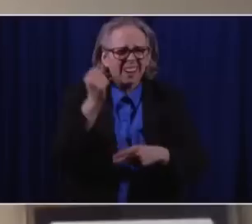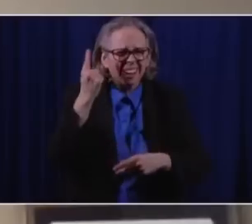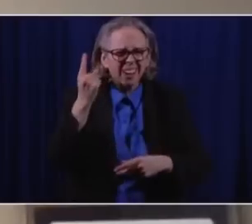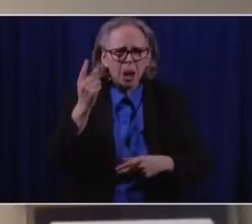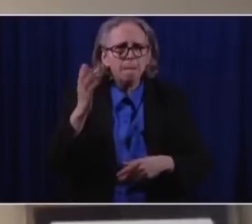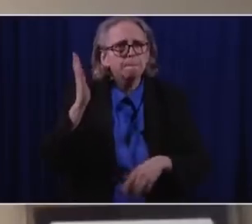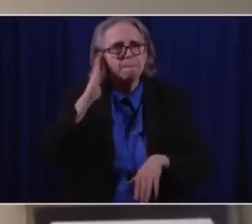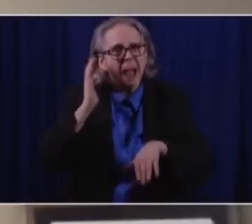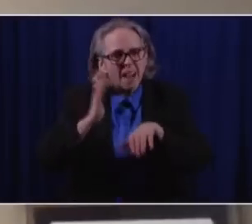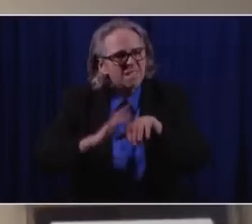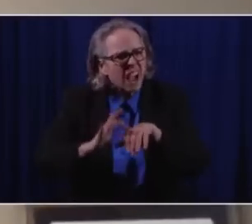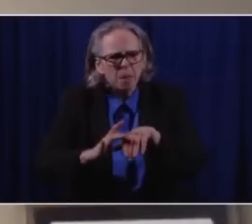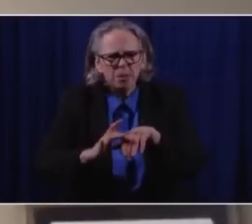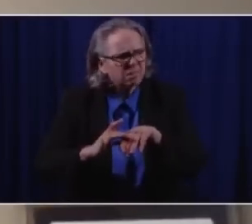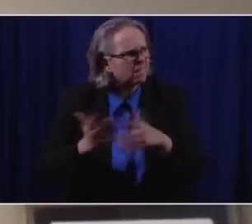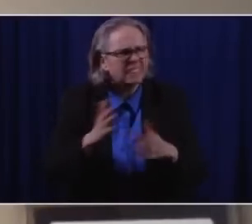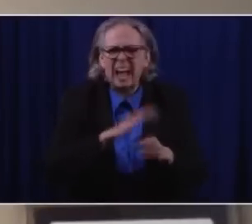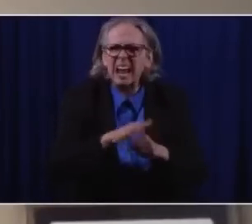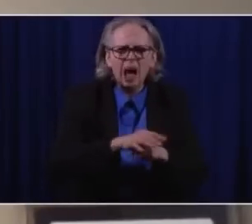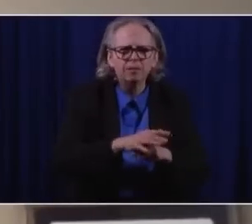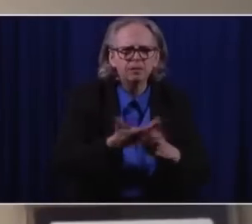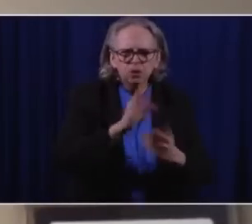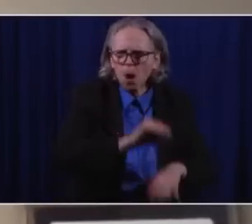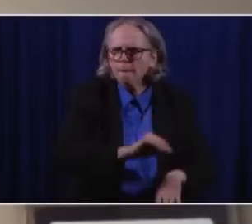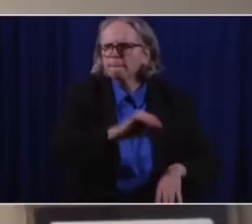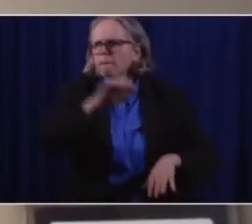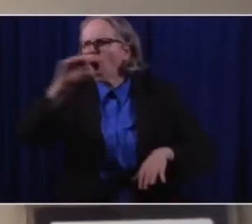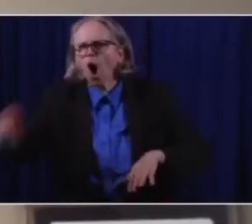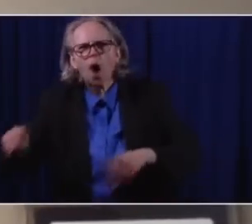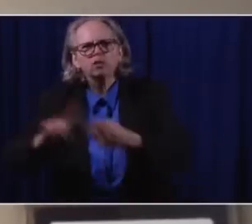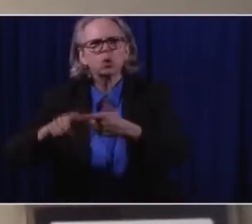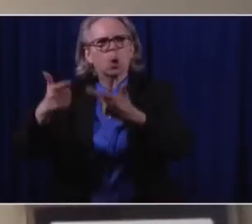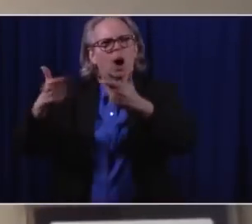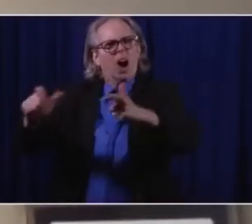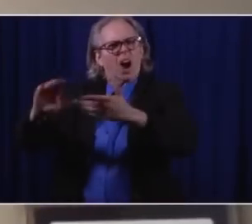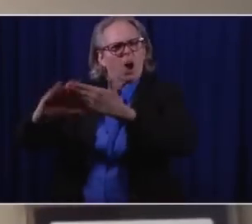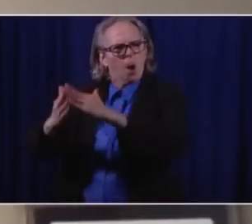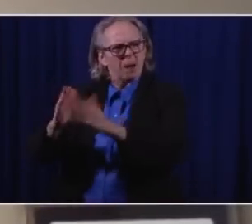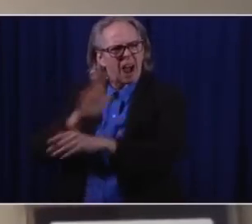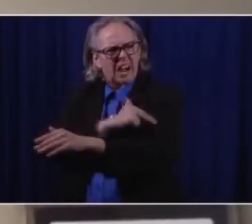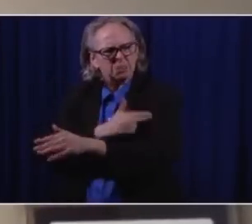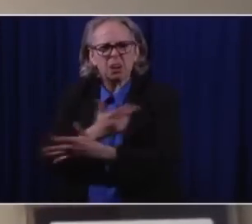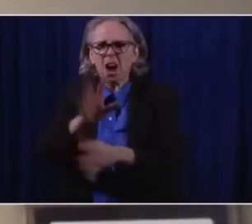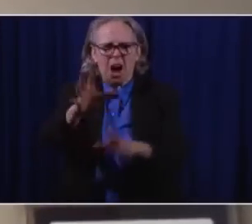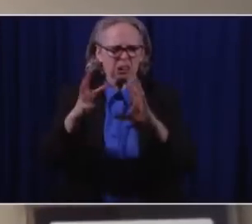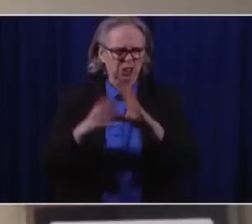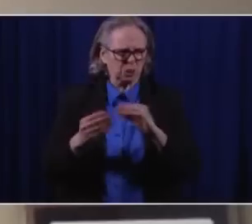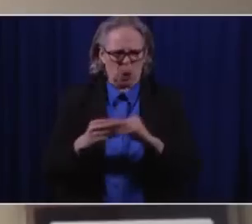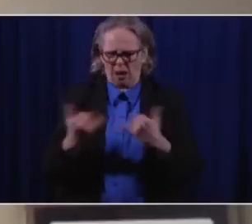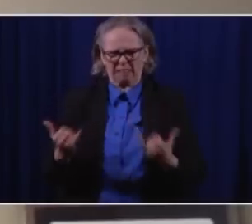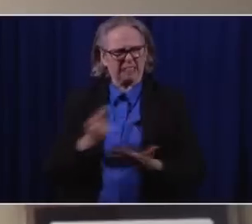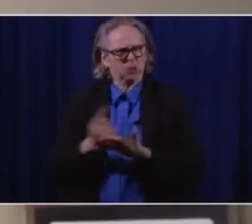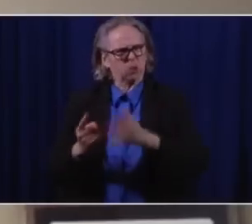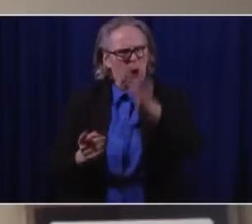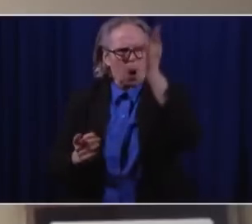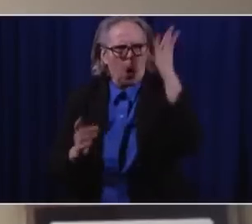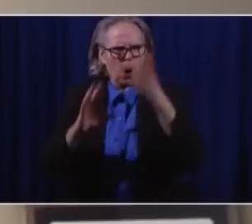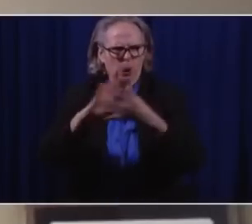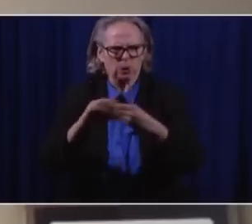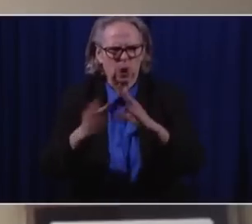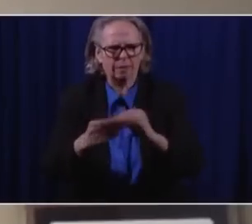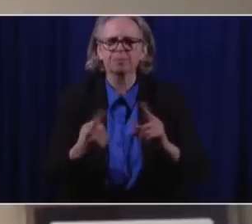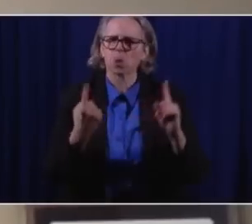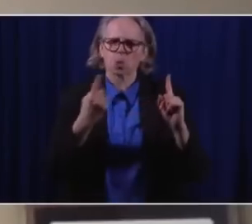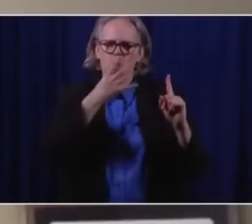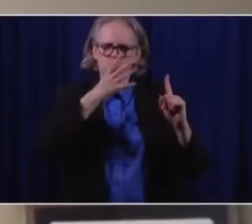centers. One story that really pulled at my heart this week is a story of a 48-year-old woman who went into